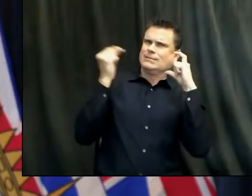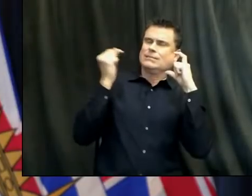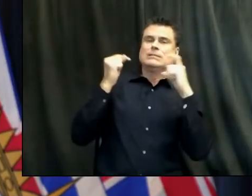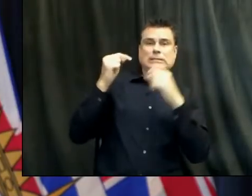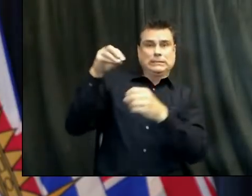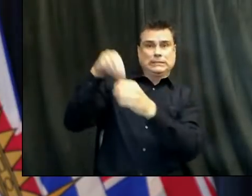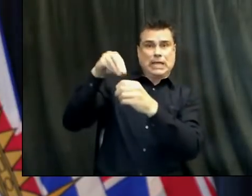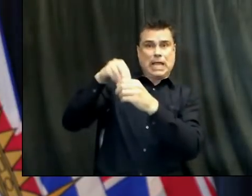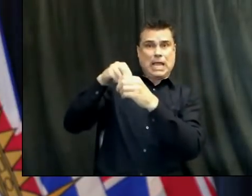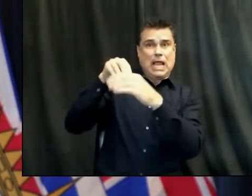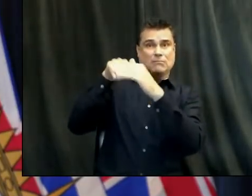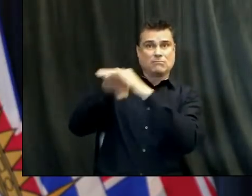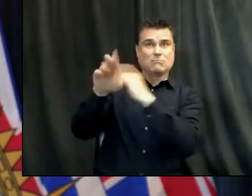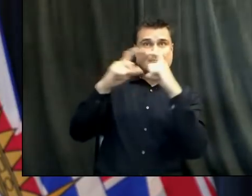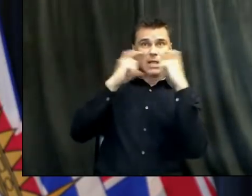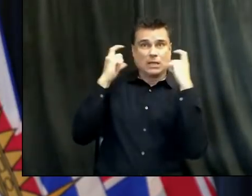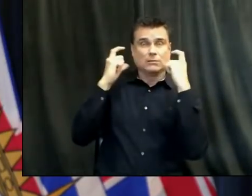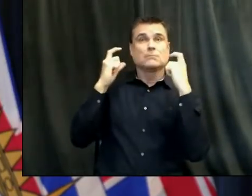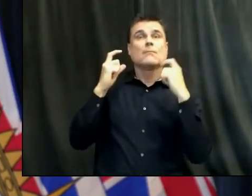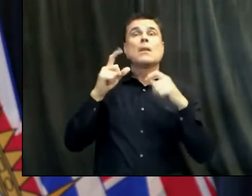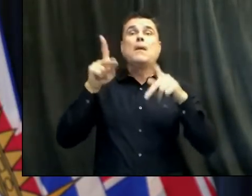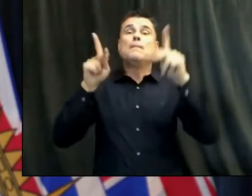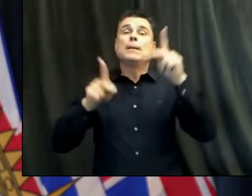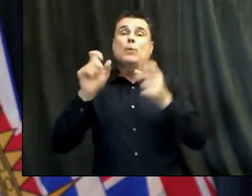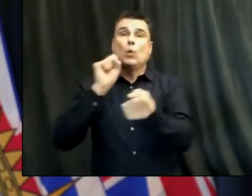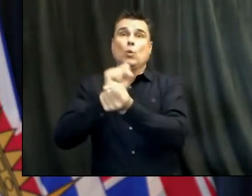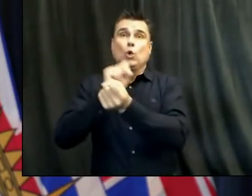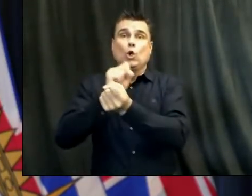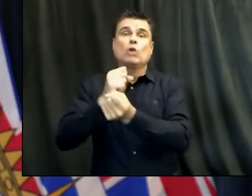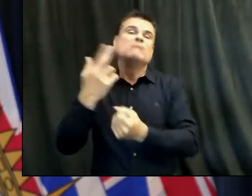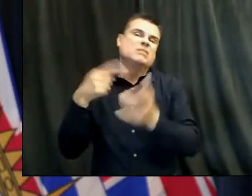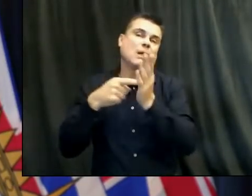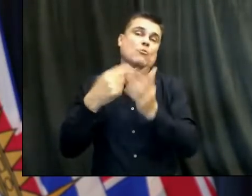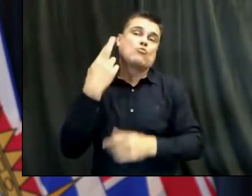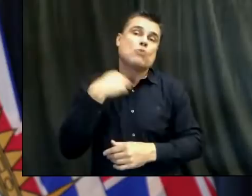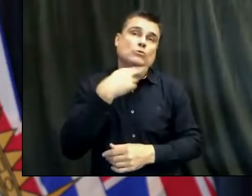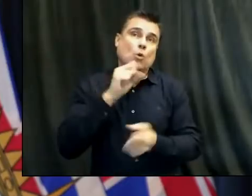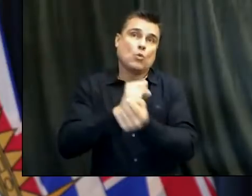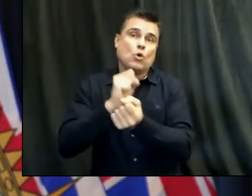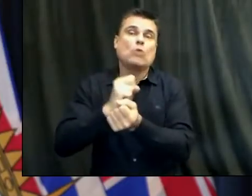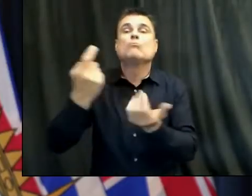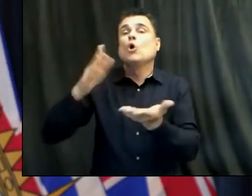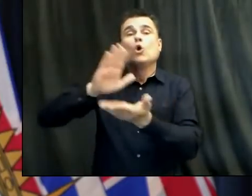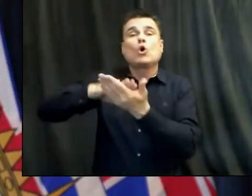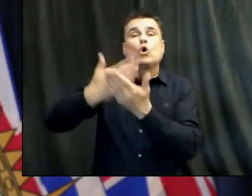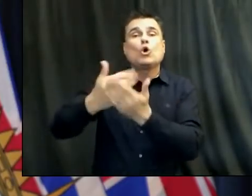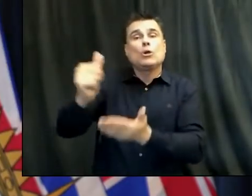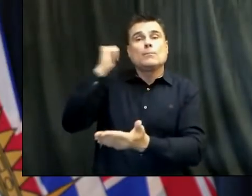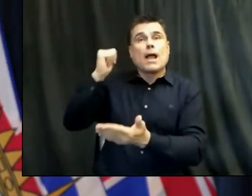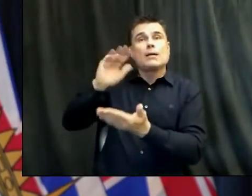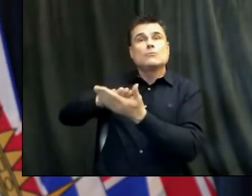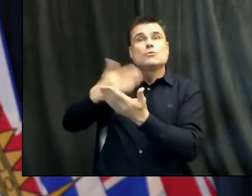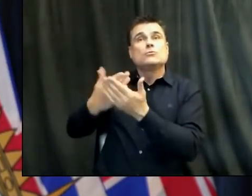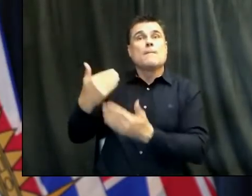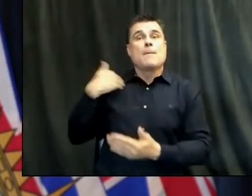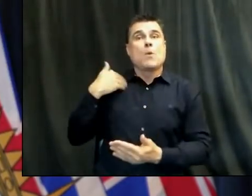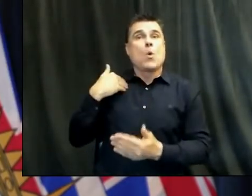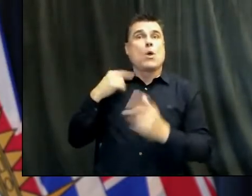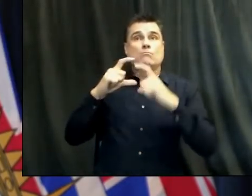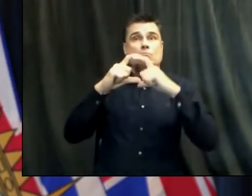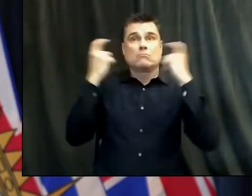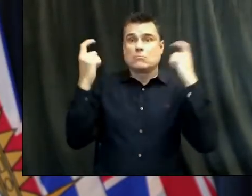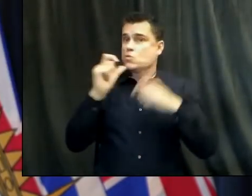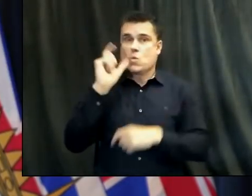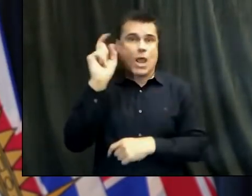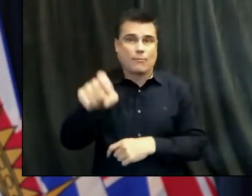big issue before. Kitchen staff did not have to don masks when they were working in the back, and so I'm just wondering if